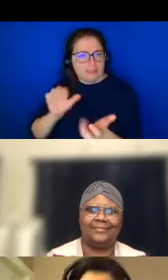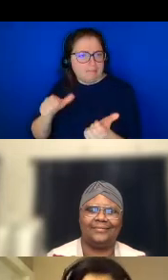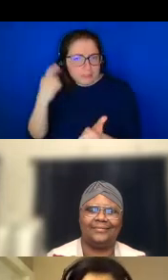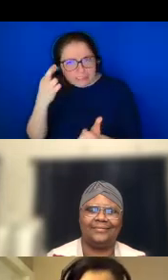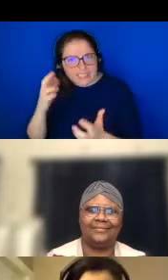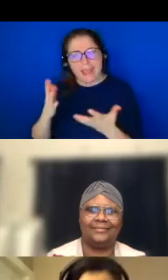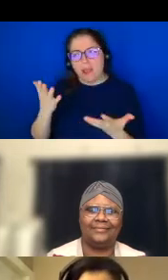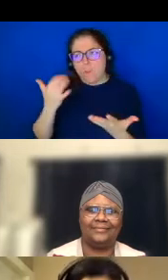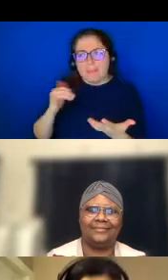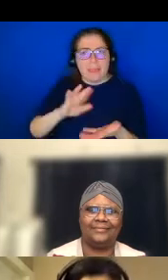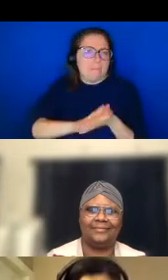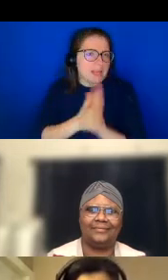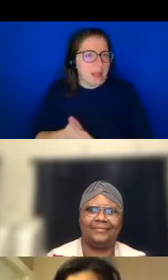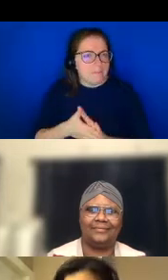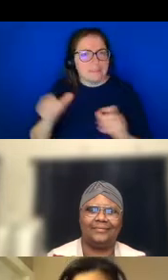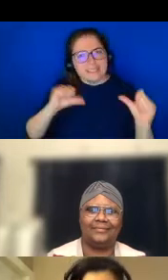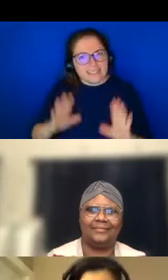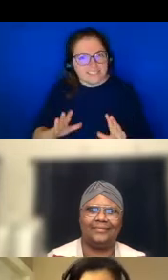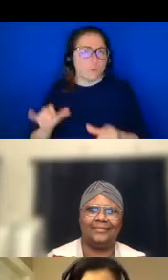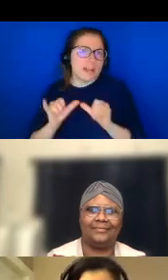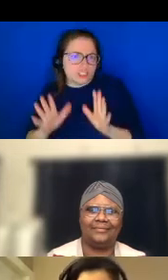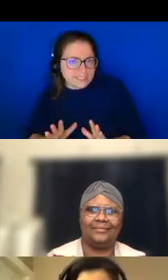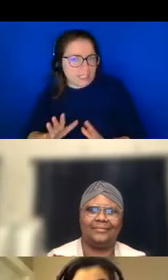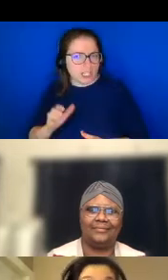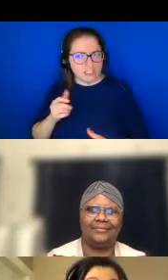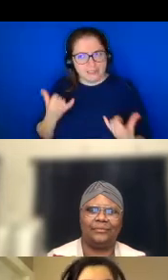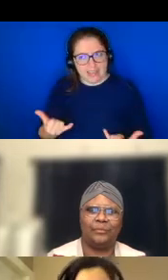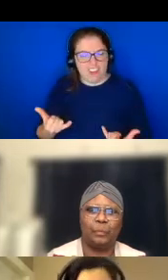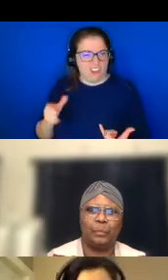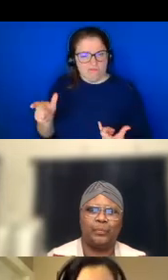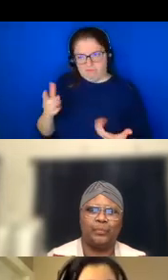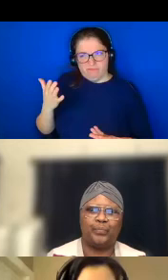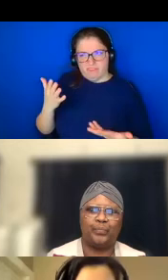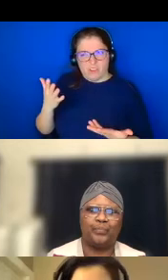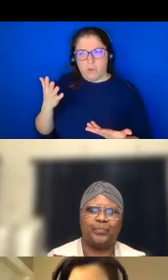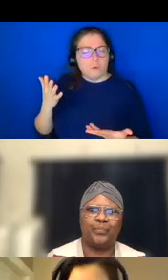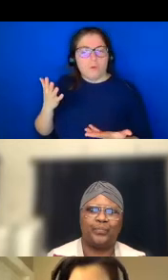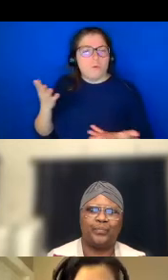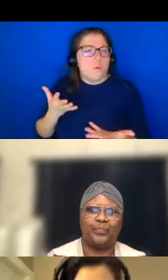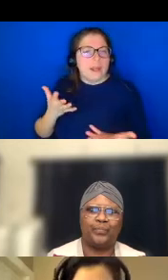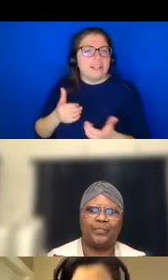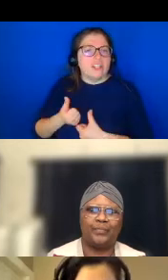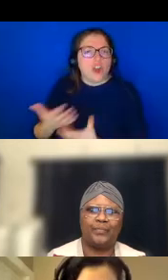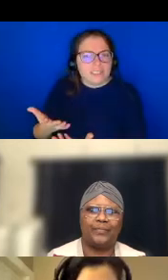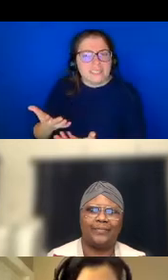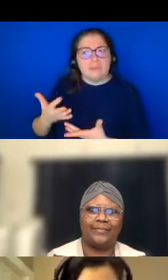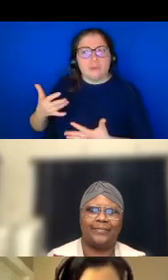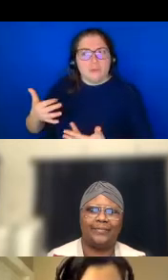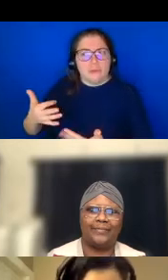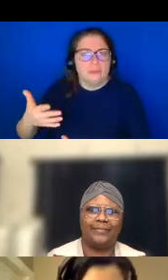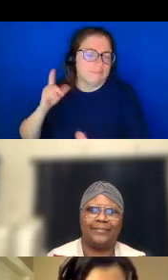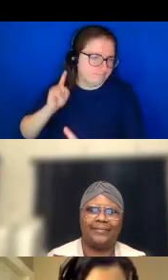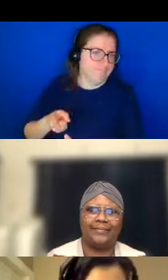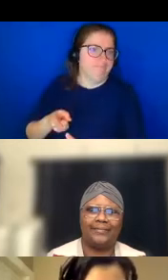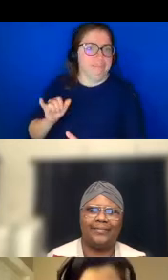scientists or engineers that they are now. Like, what was their kind of gravity assist to get to the point that they are,